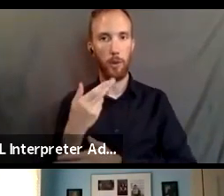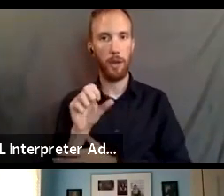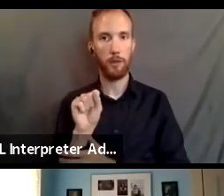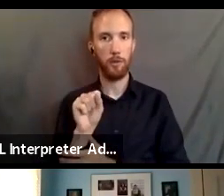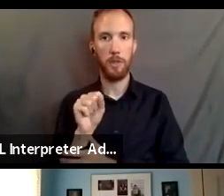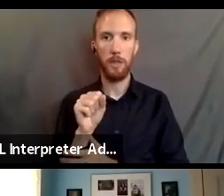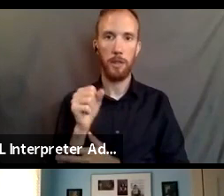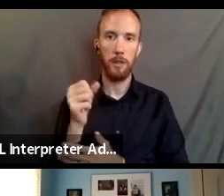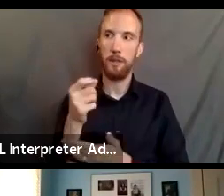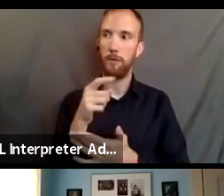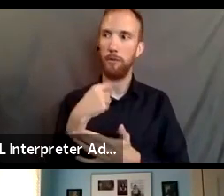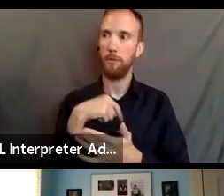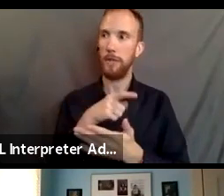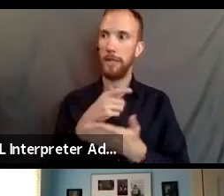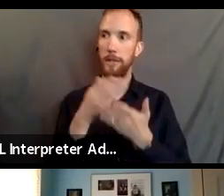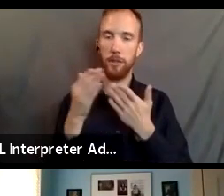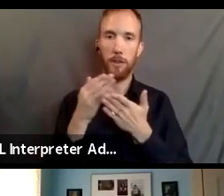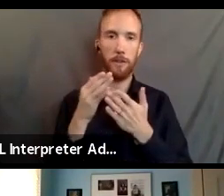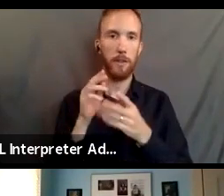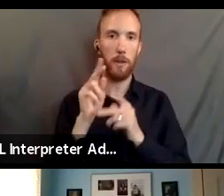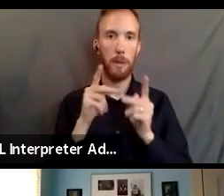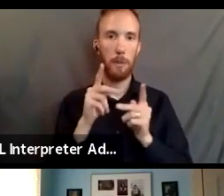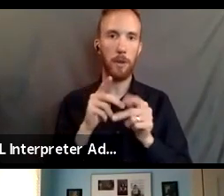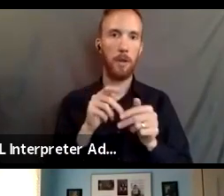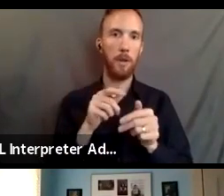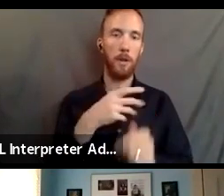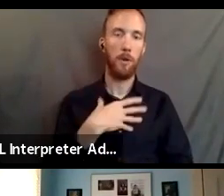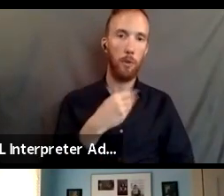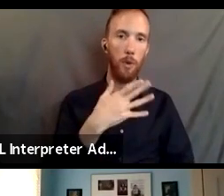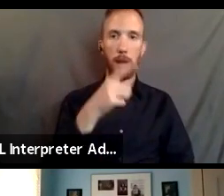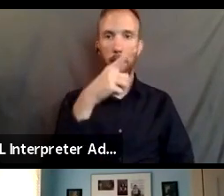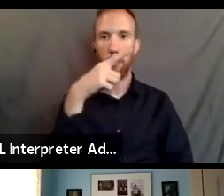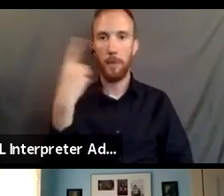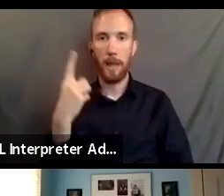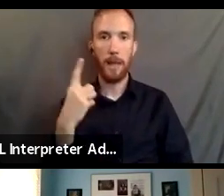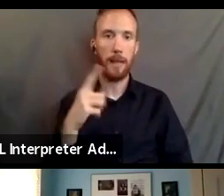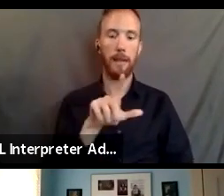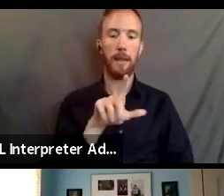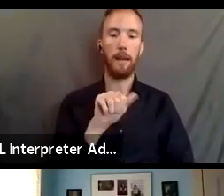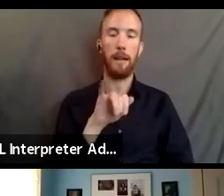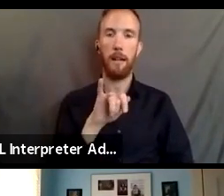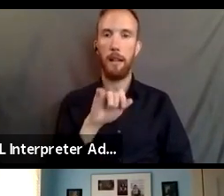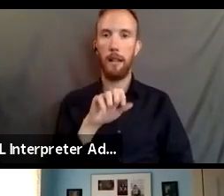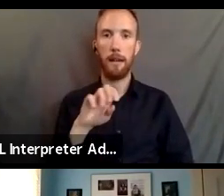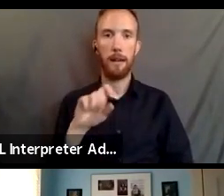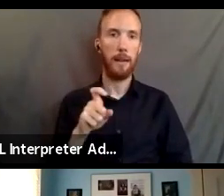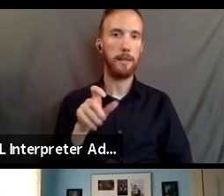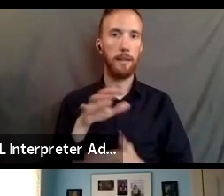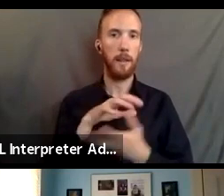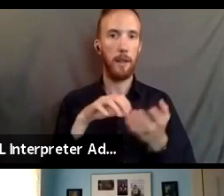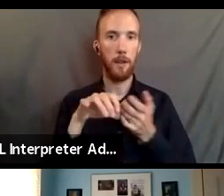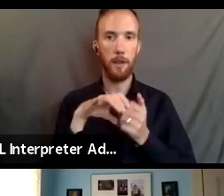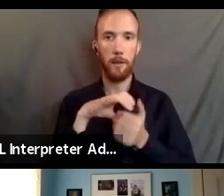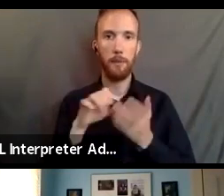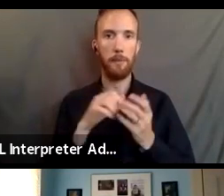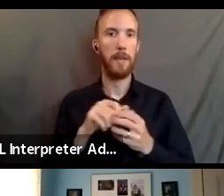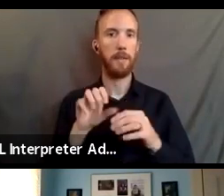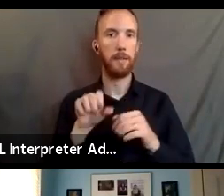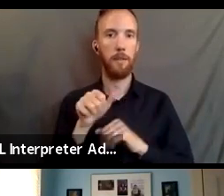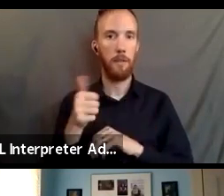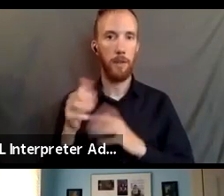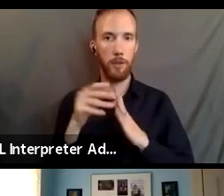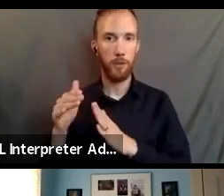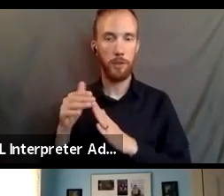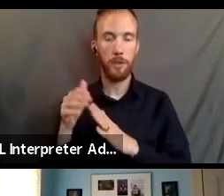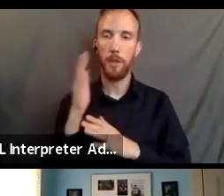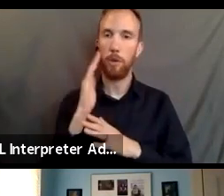populations of white black latinx asian and mixed race students the high school will also fully embrace this diversity